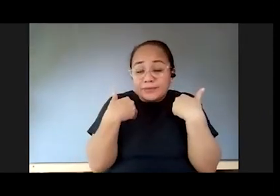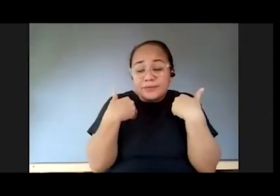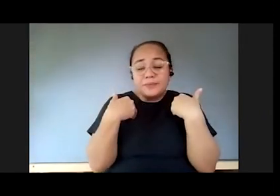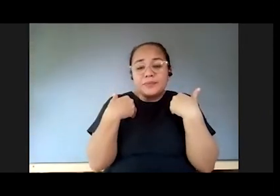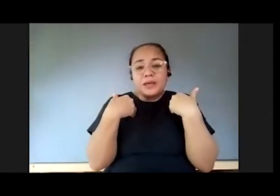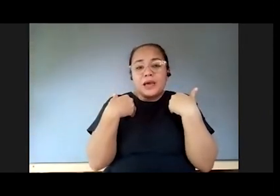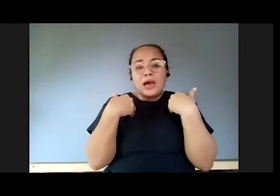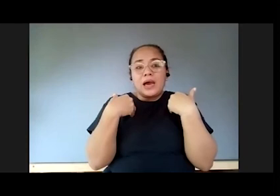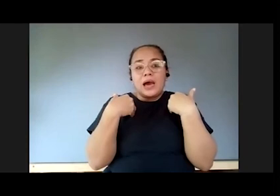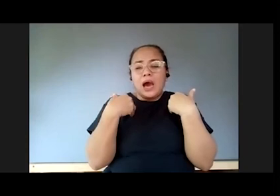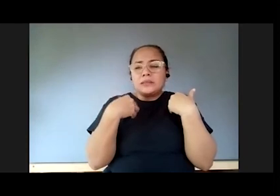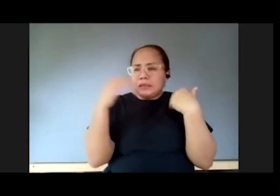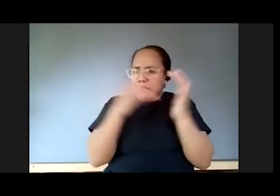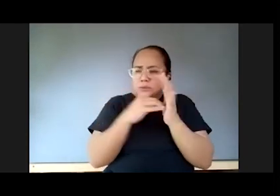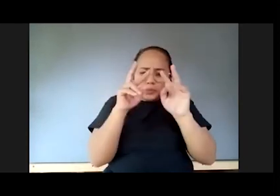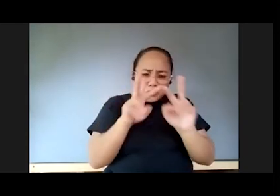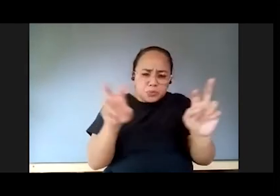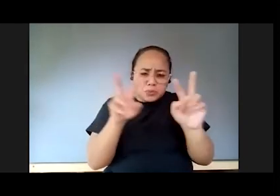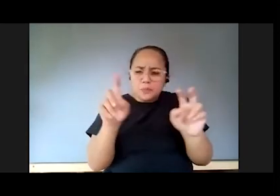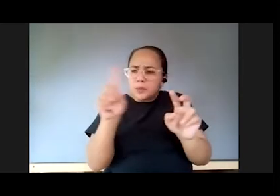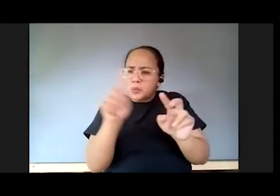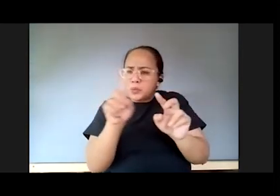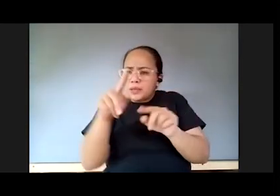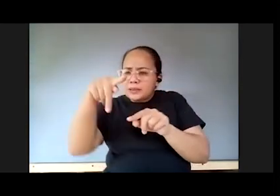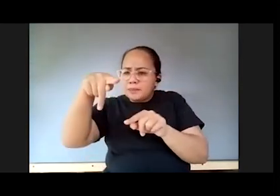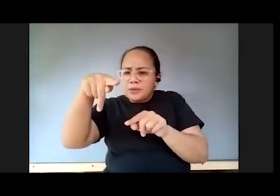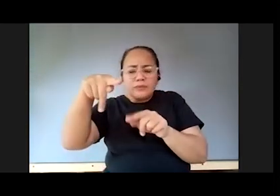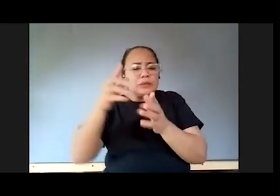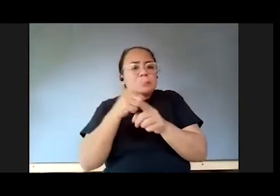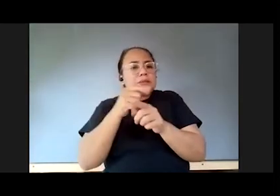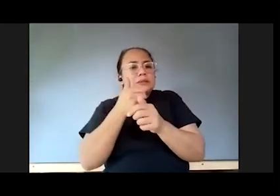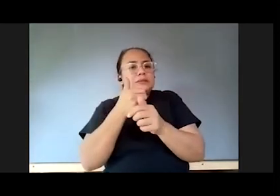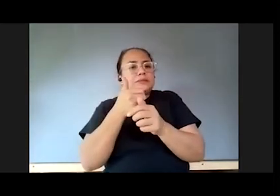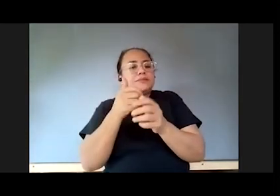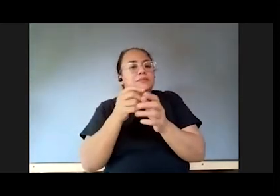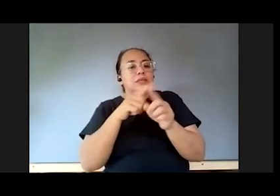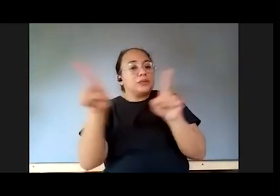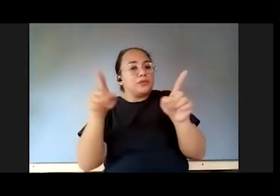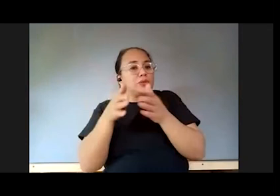it, the predicate in a different way. And this would be how many.